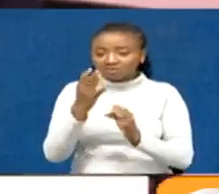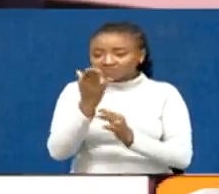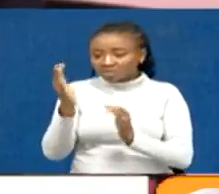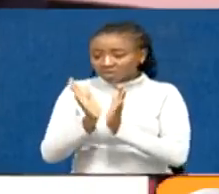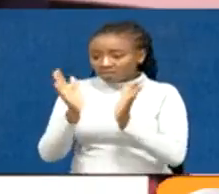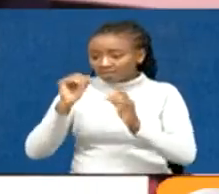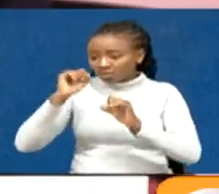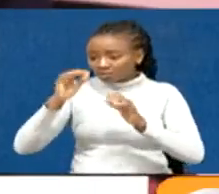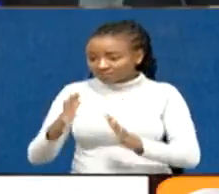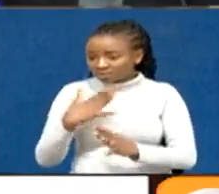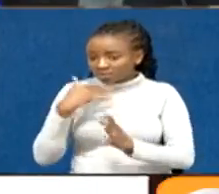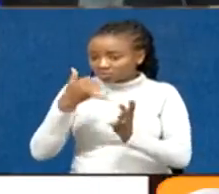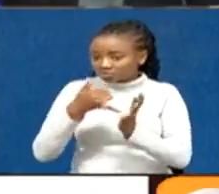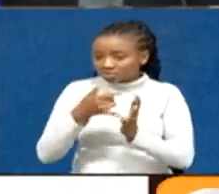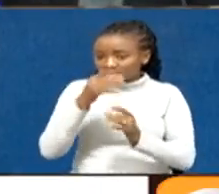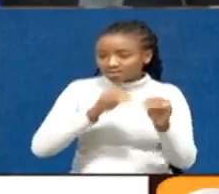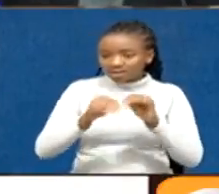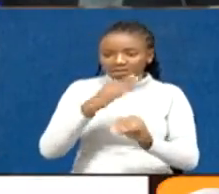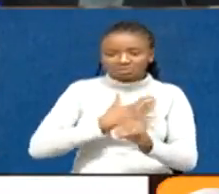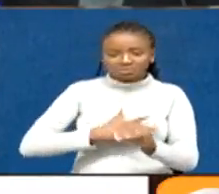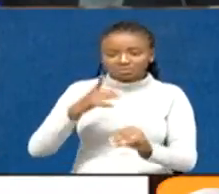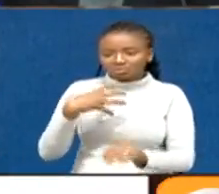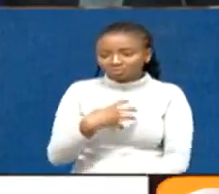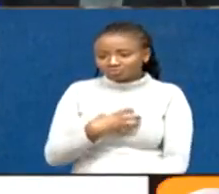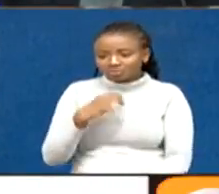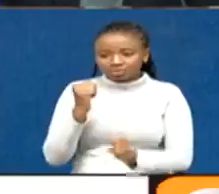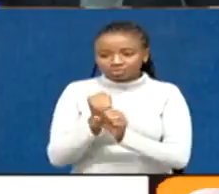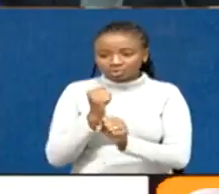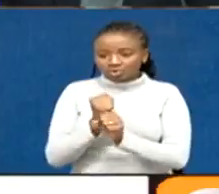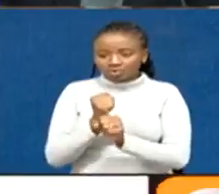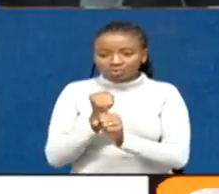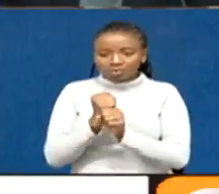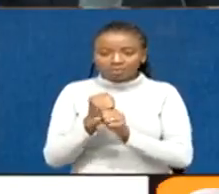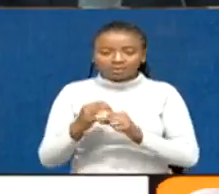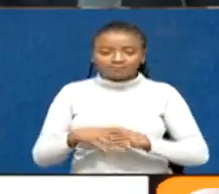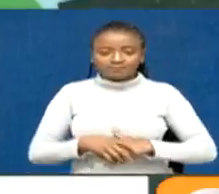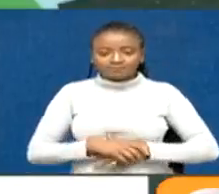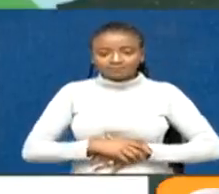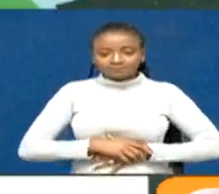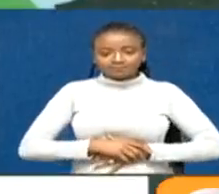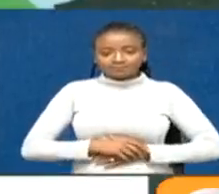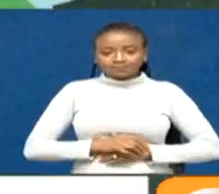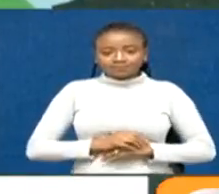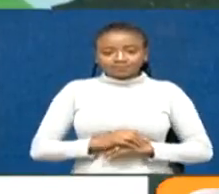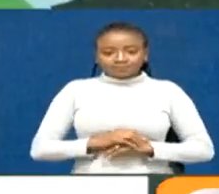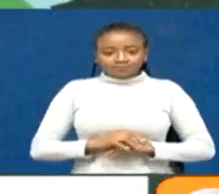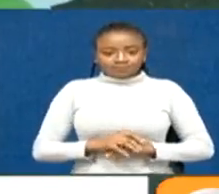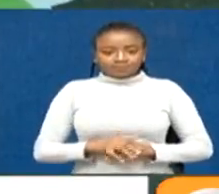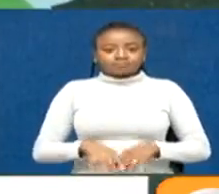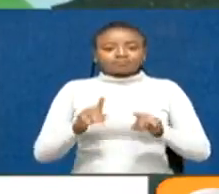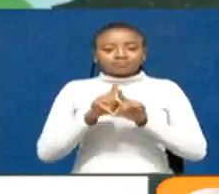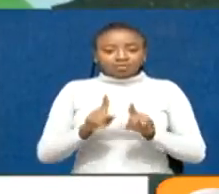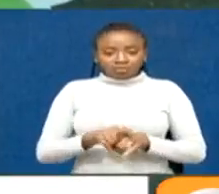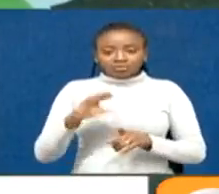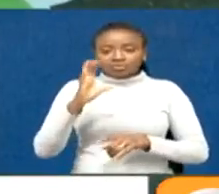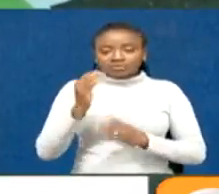to contest an election to resign as unreasonable and unjustifiable in a democratic society, and that instead, civil